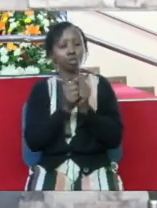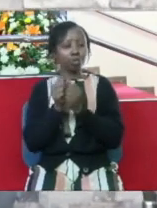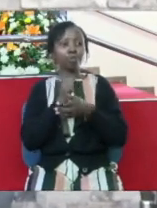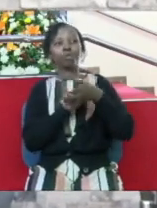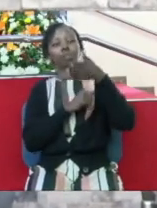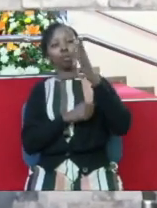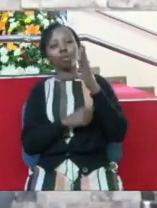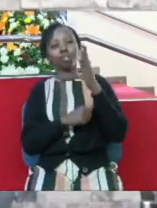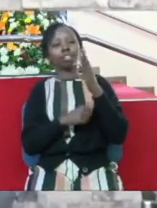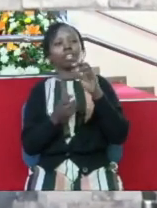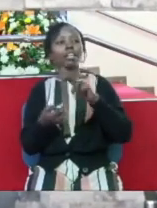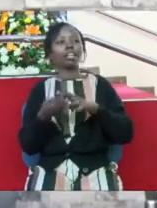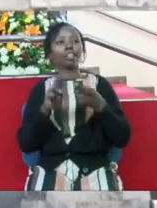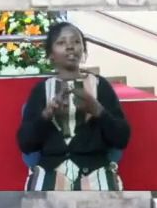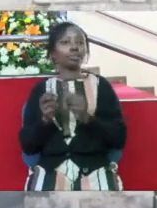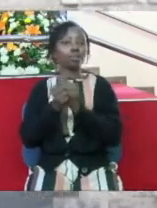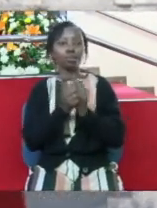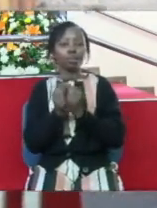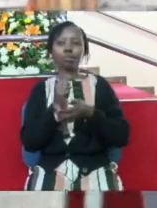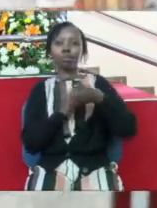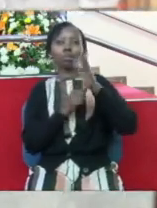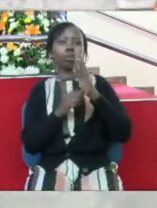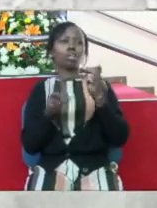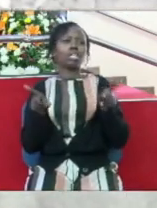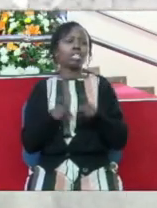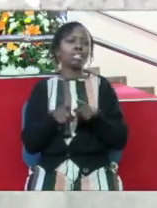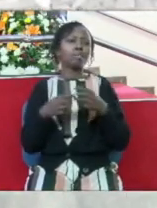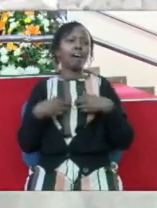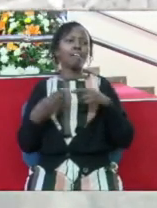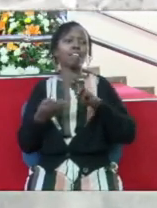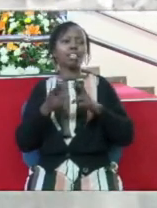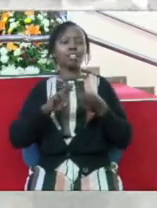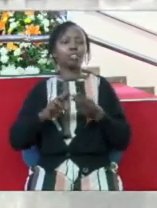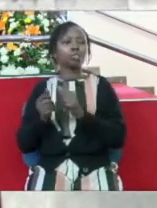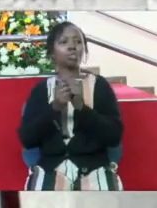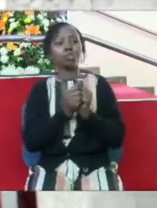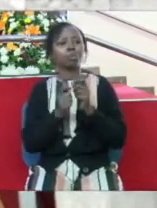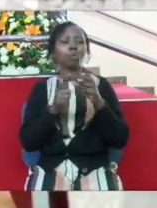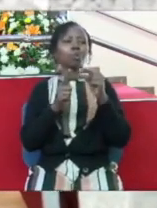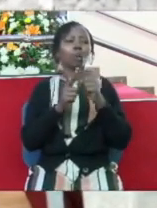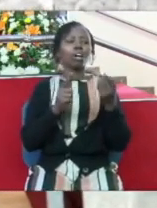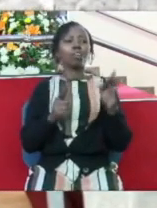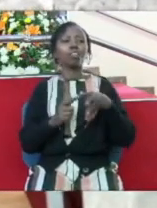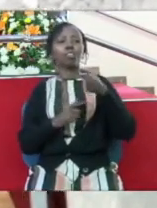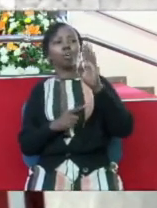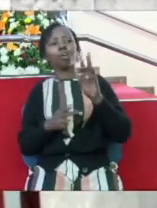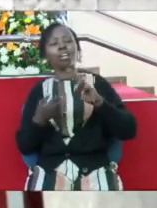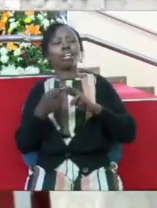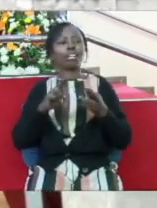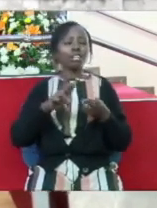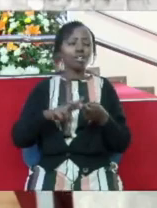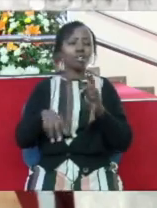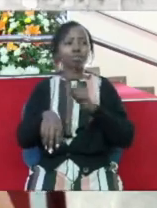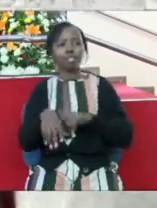with God. Ushirikiano na Mungu. Intimacy with his word. Ushirikiano na neno lake. Intimacy at the place of prayer. Kupatanisho katika